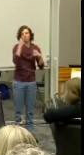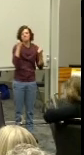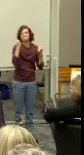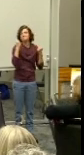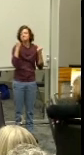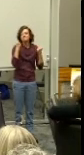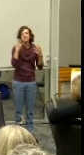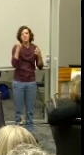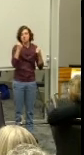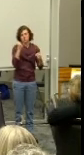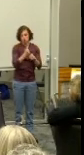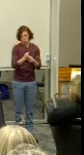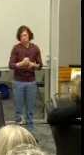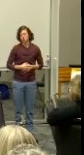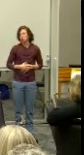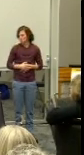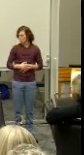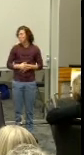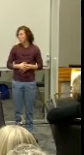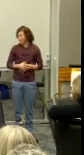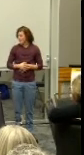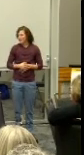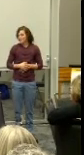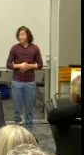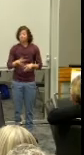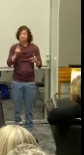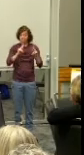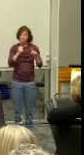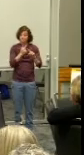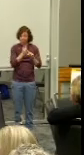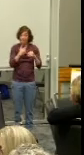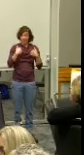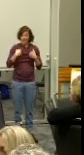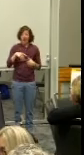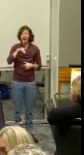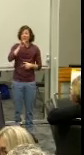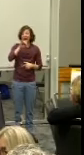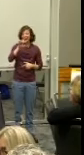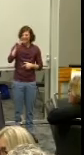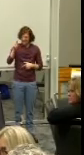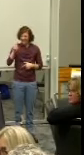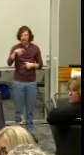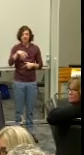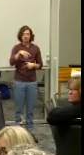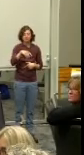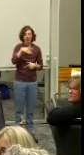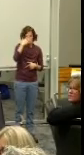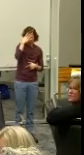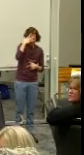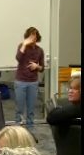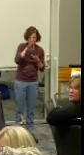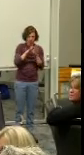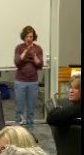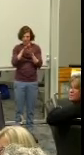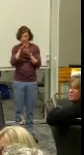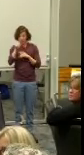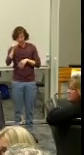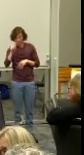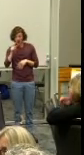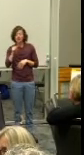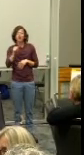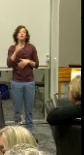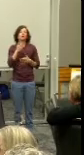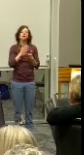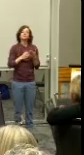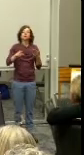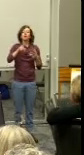to note that for folks with IDD, or intellectual and developmental disabilities, some have physical disabilities,